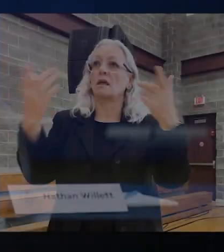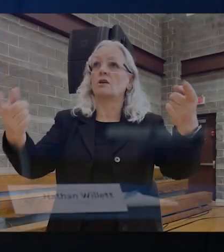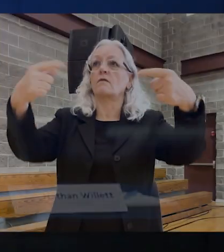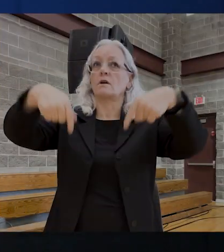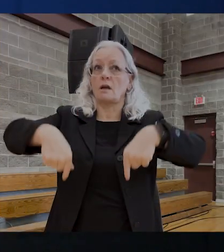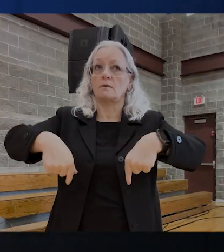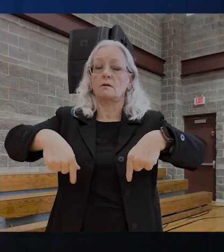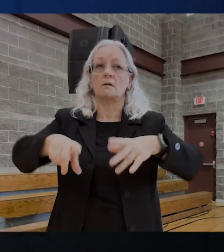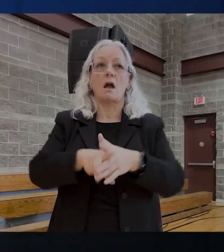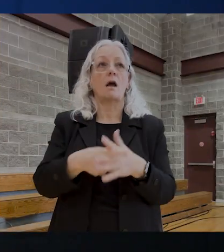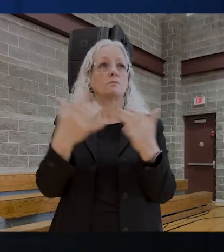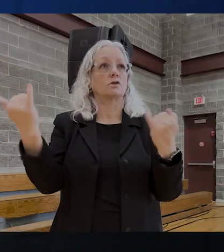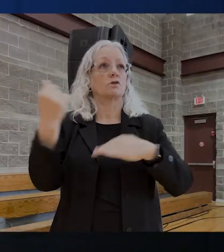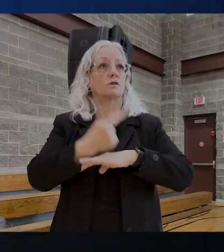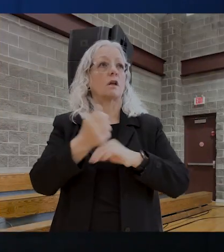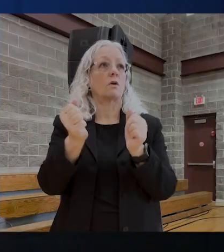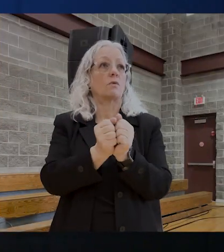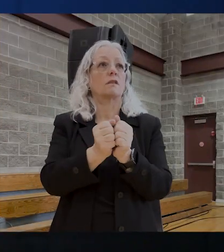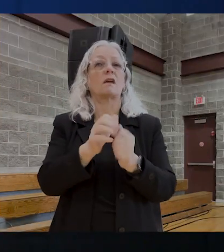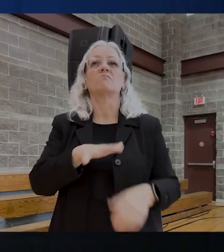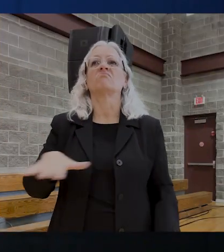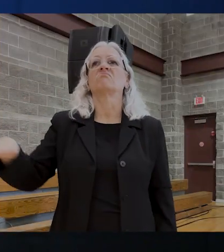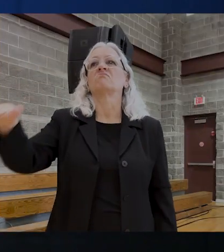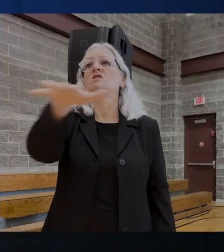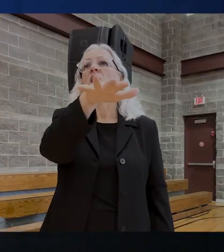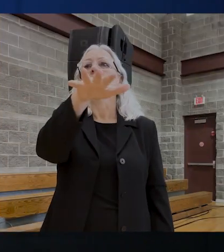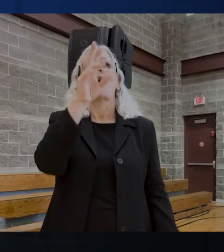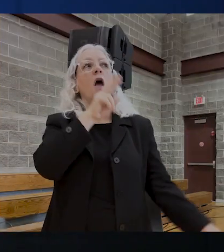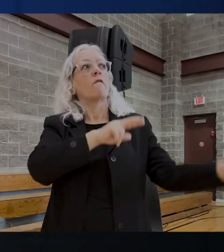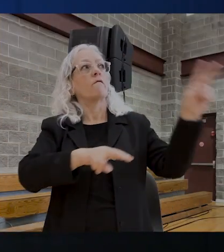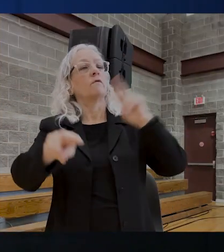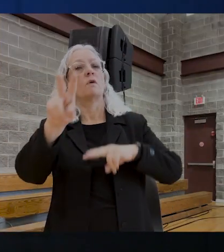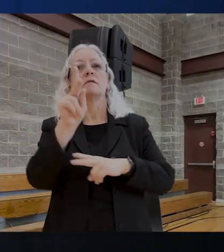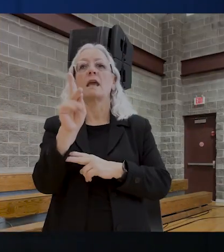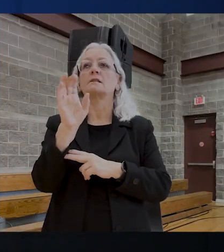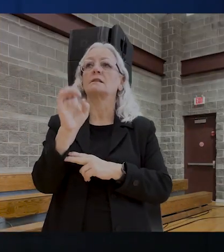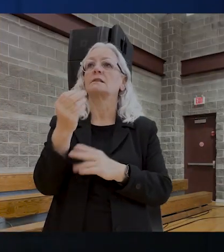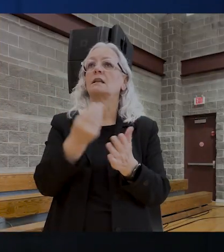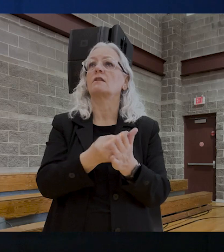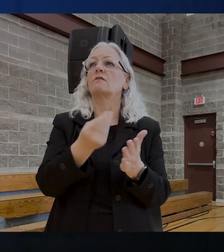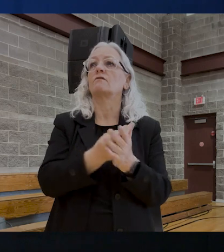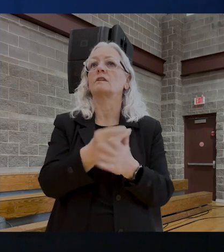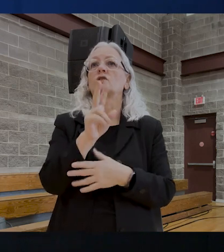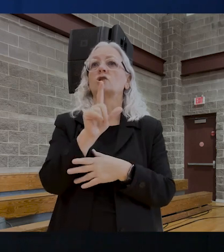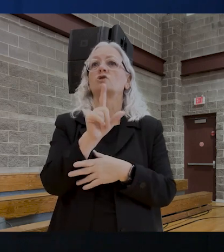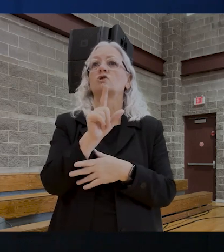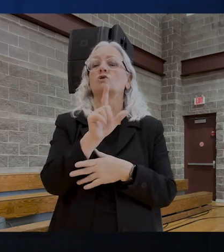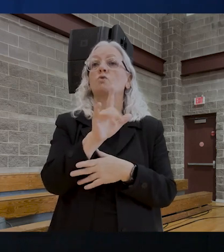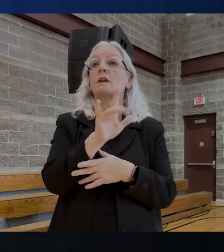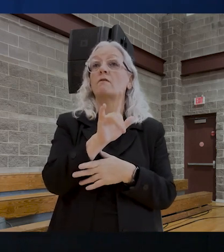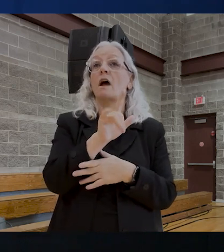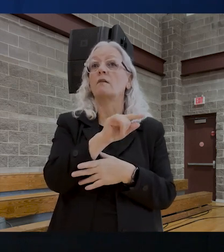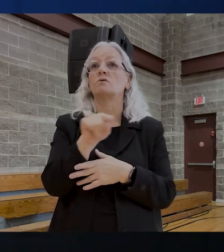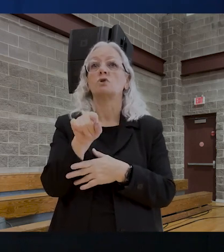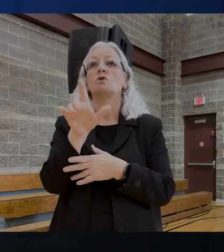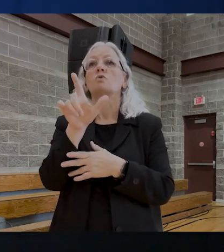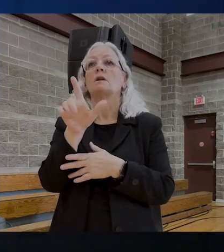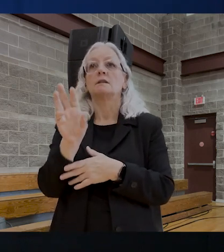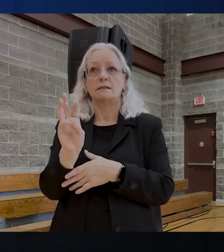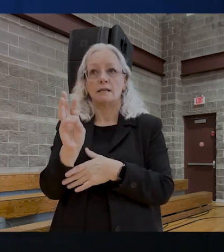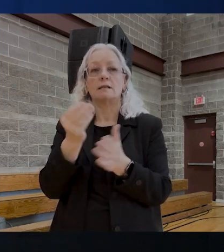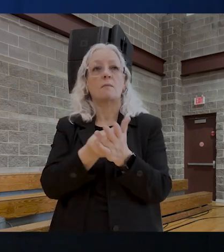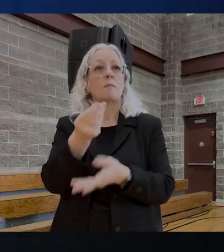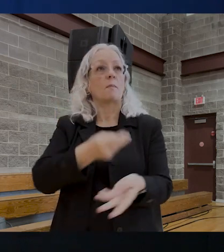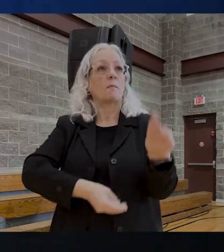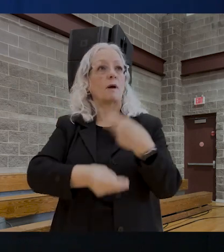I'm going to start today with an overview of Kansas City's fiscal year 25-26 submitted budget. So you can